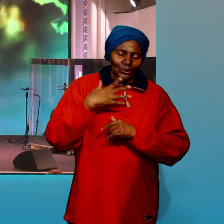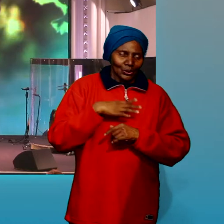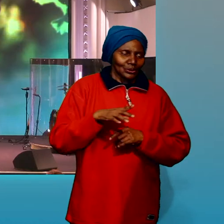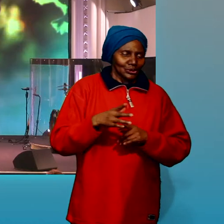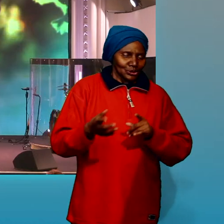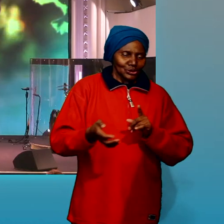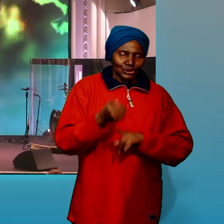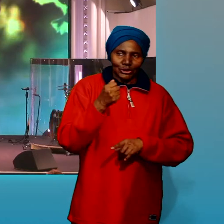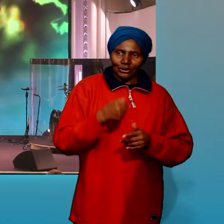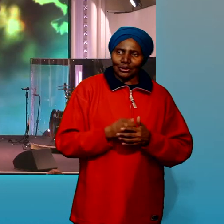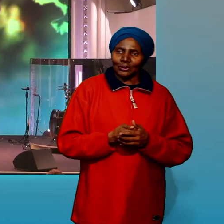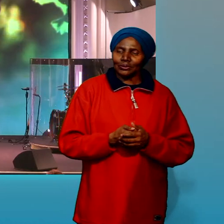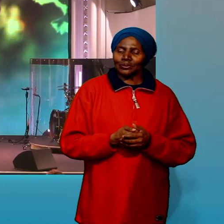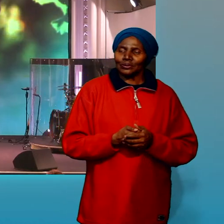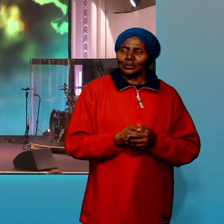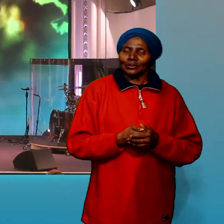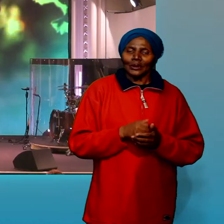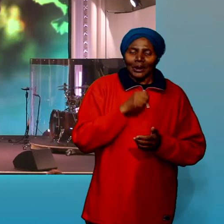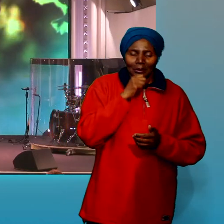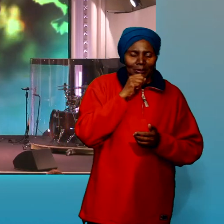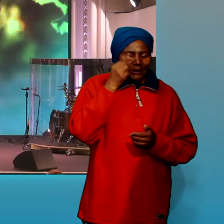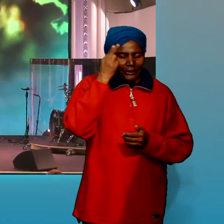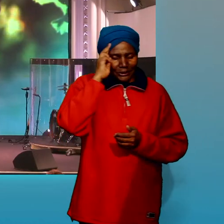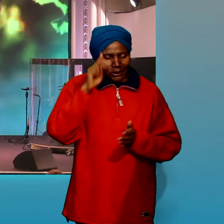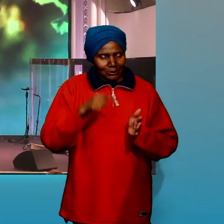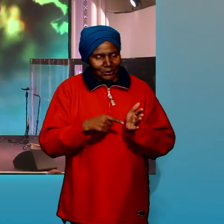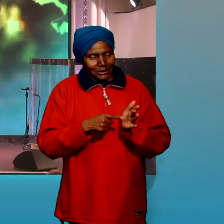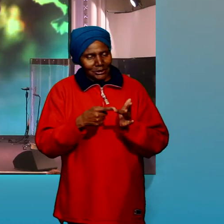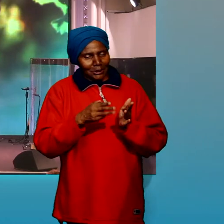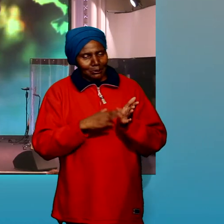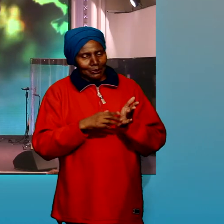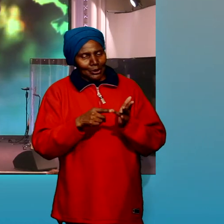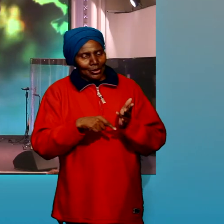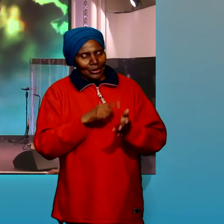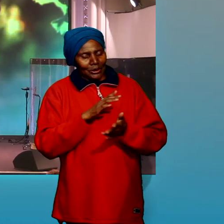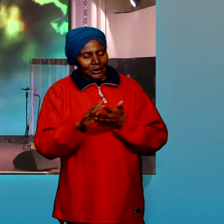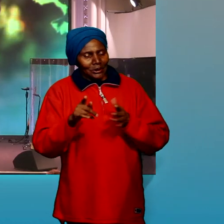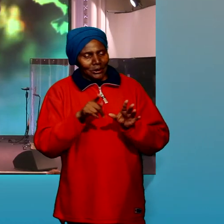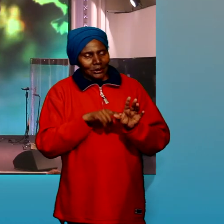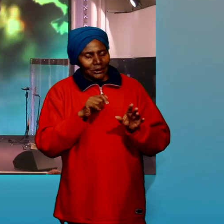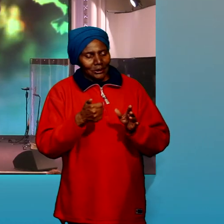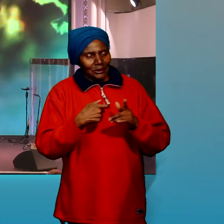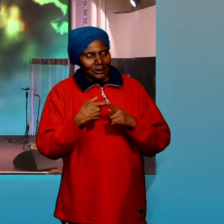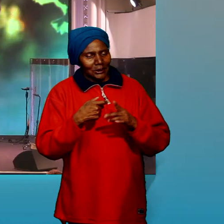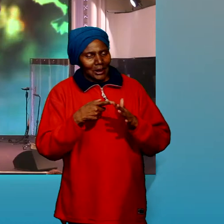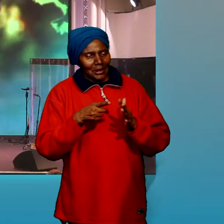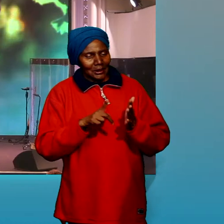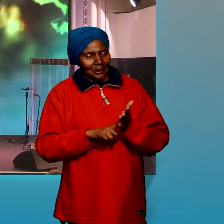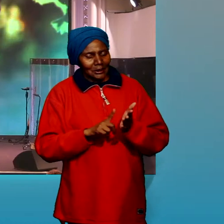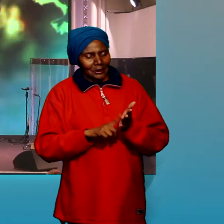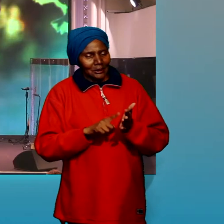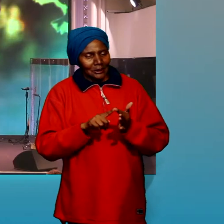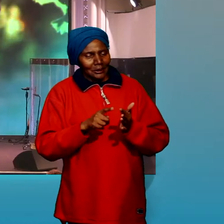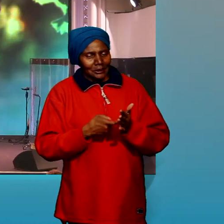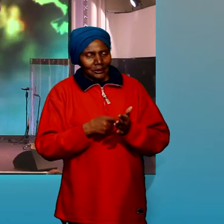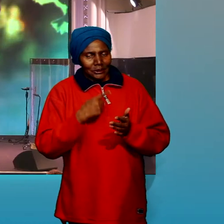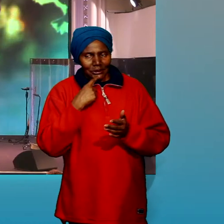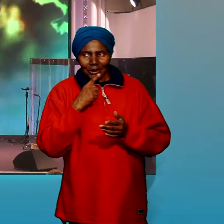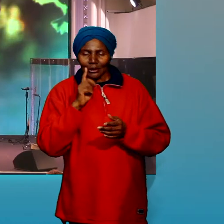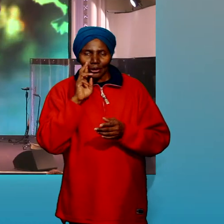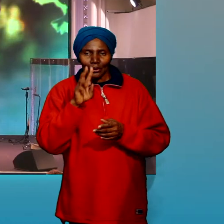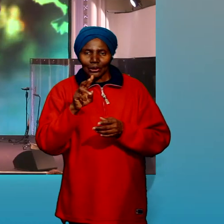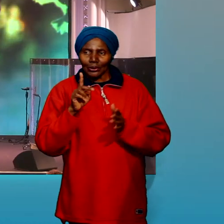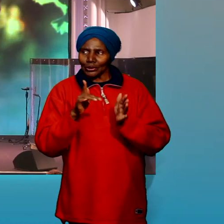great Timothy Keller said, look at Jesus Christ. Every time he was in trouble, he used the word of